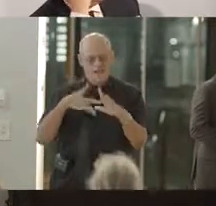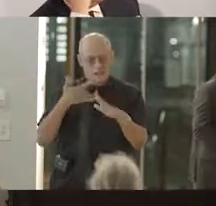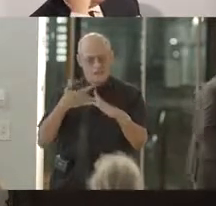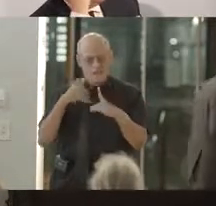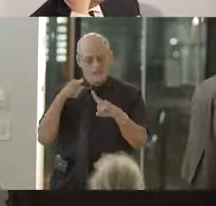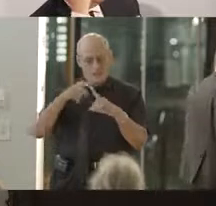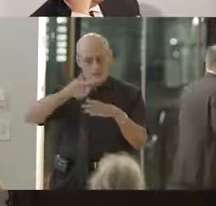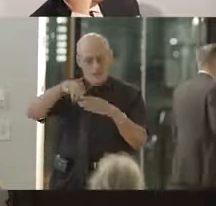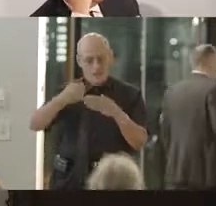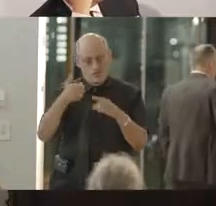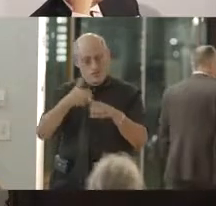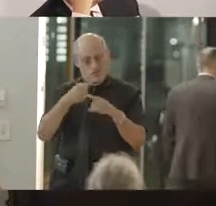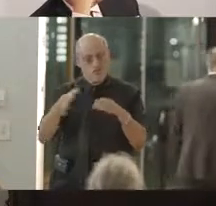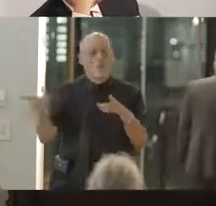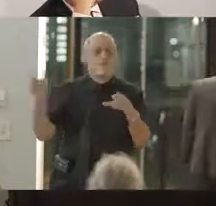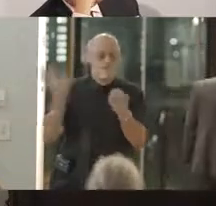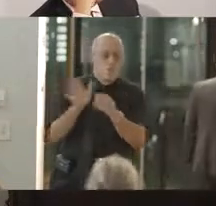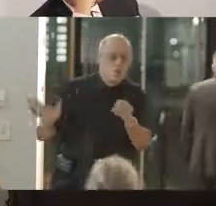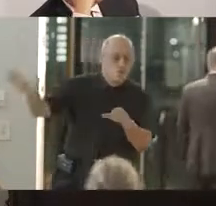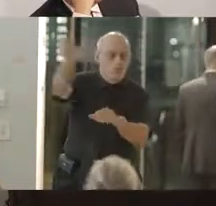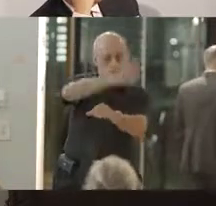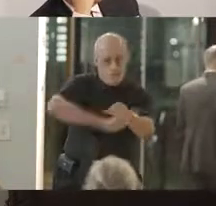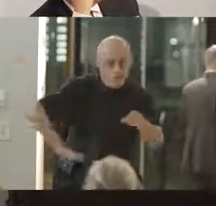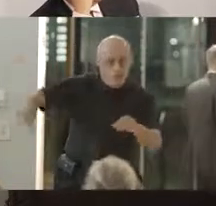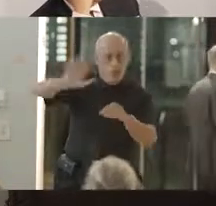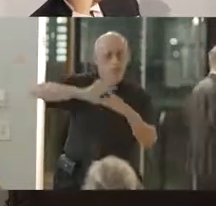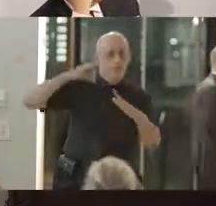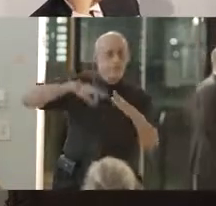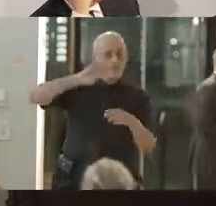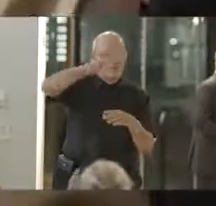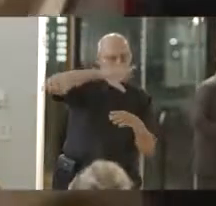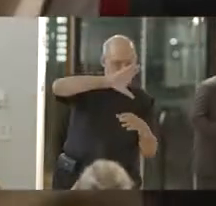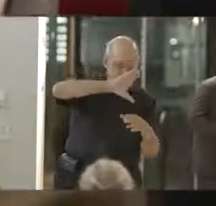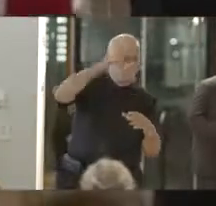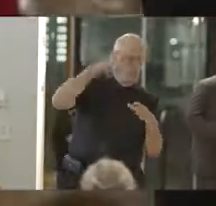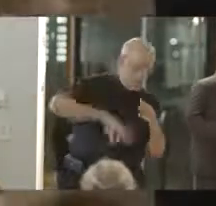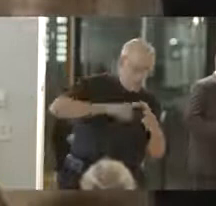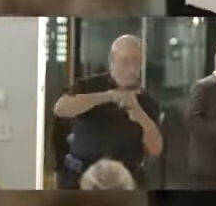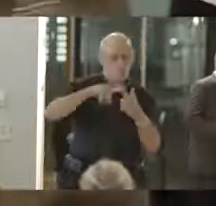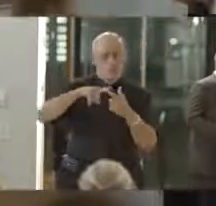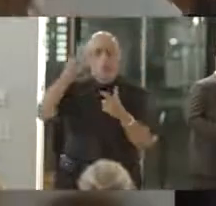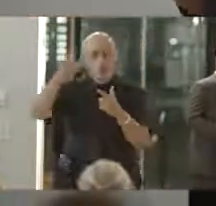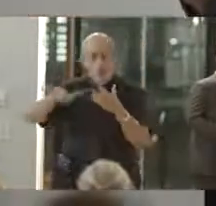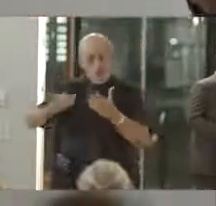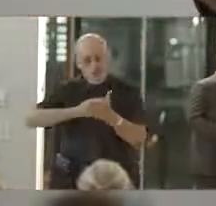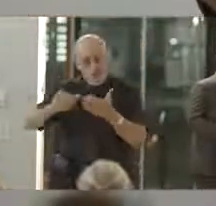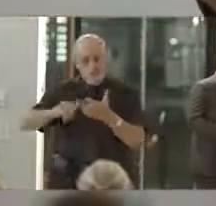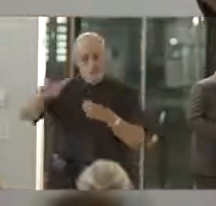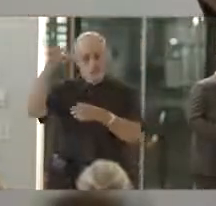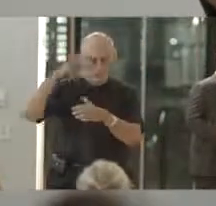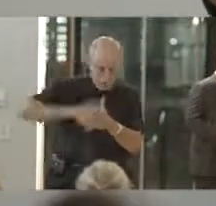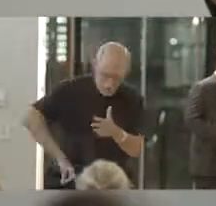is a project that is a regional project. It's a project that benefits Battery Park City. The Lower Manhattan projects